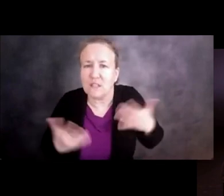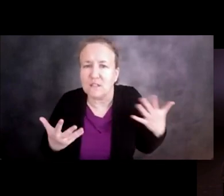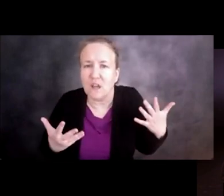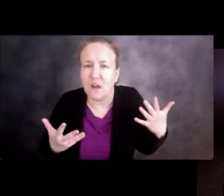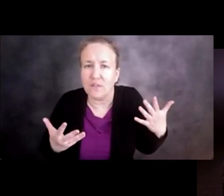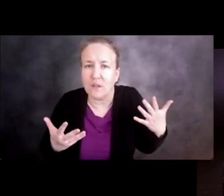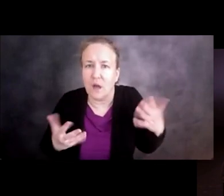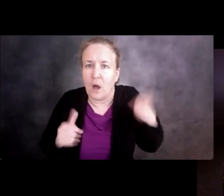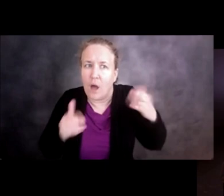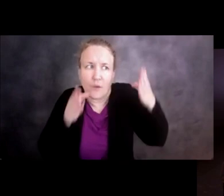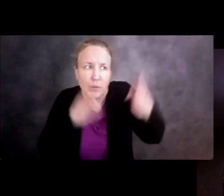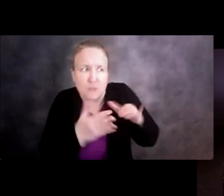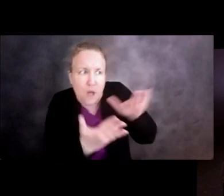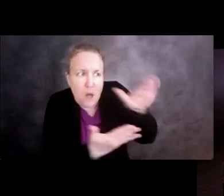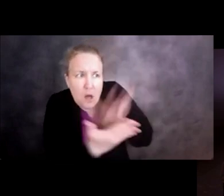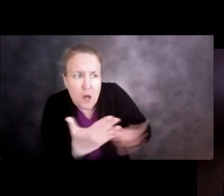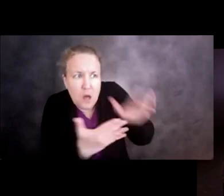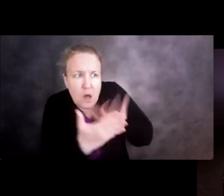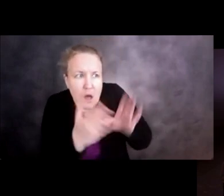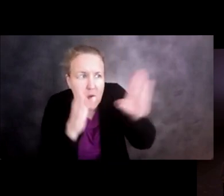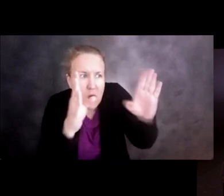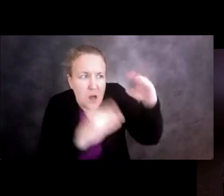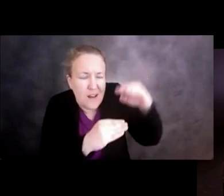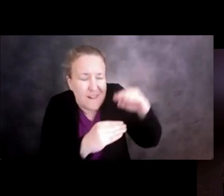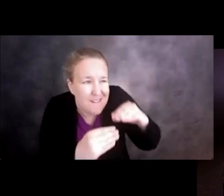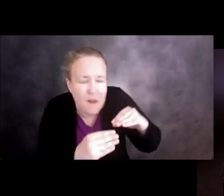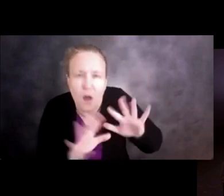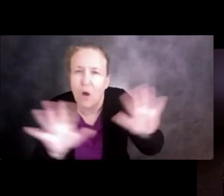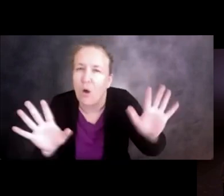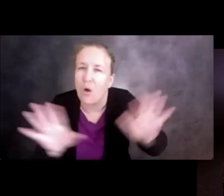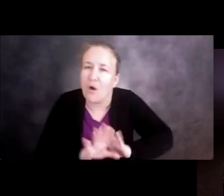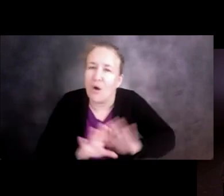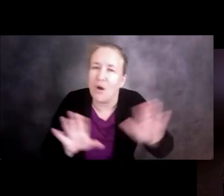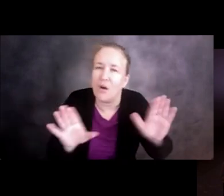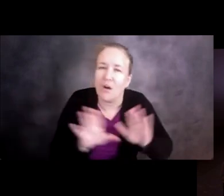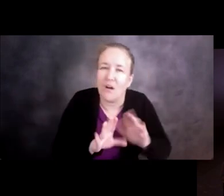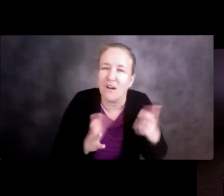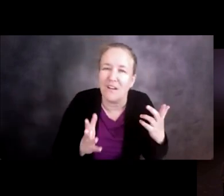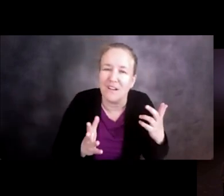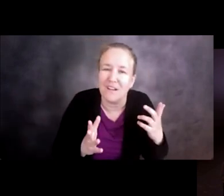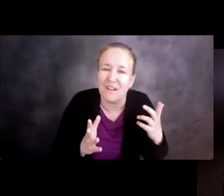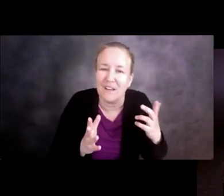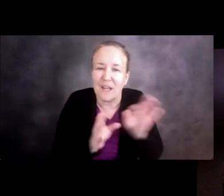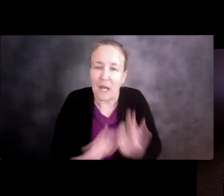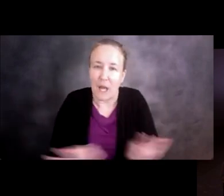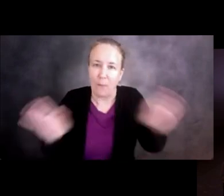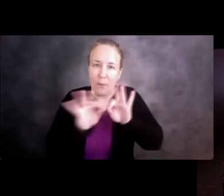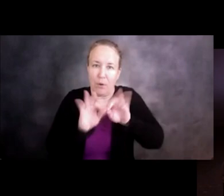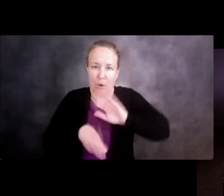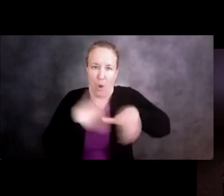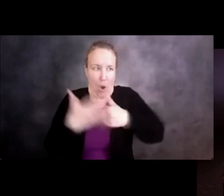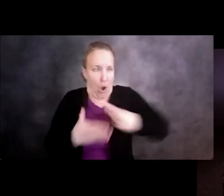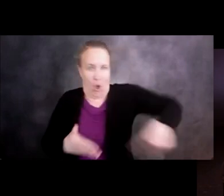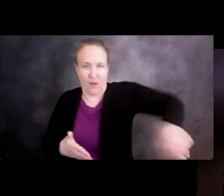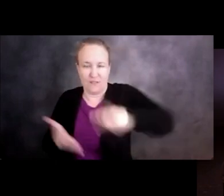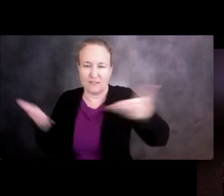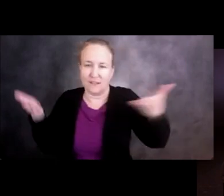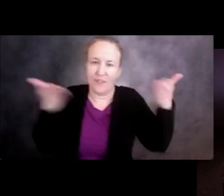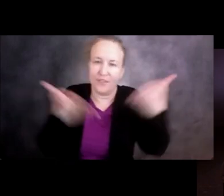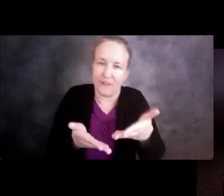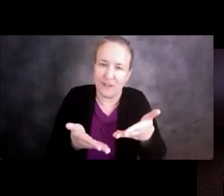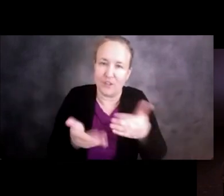studying the other person in the box, right? That like it really only mattered insofar as we were all there together to be able